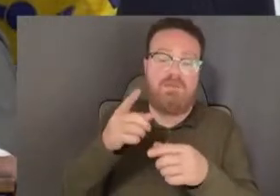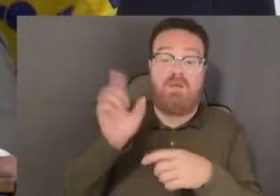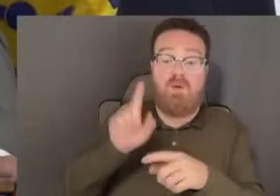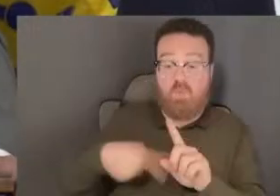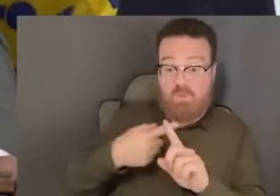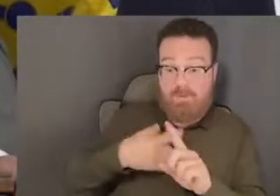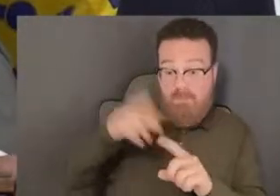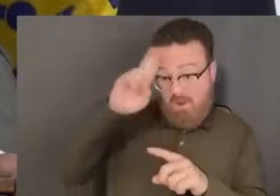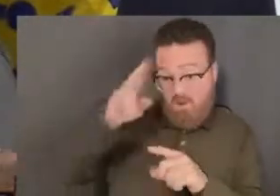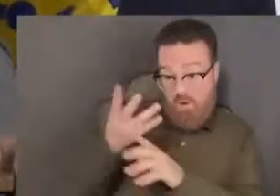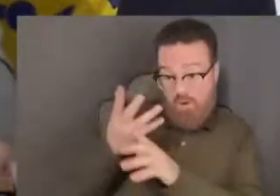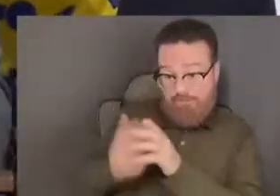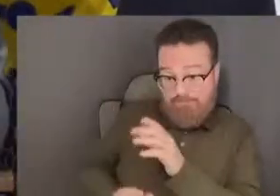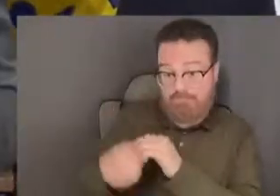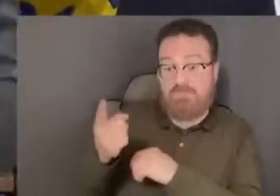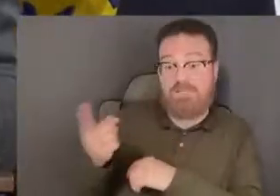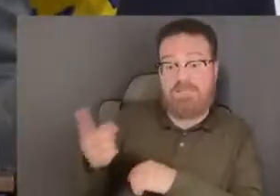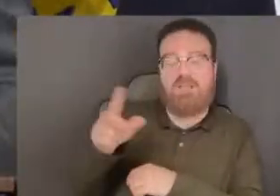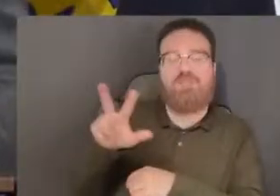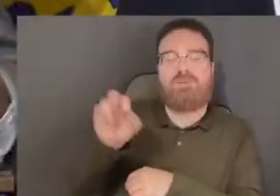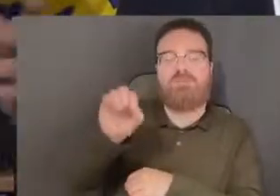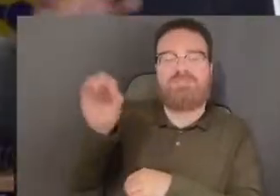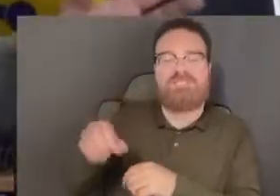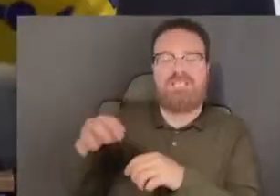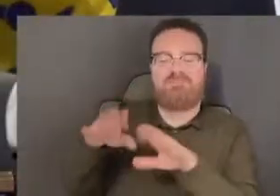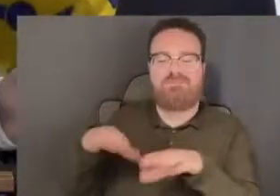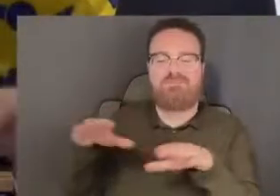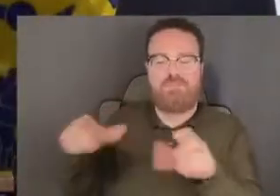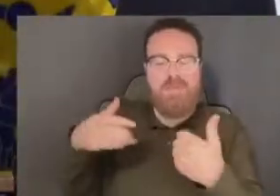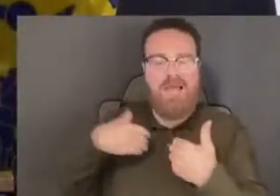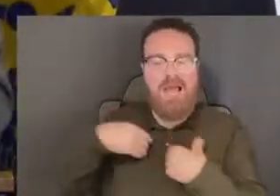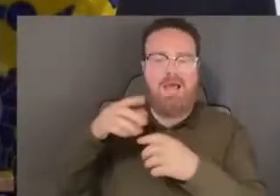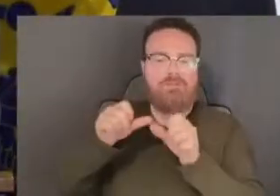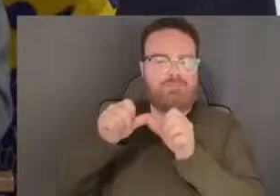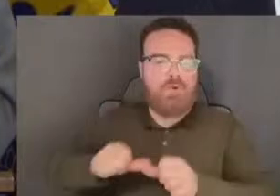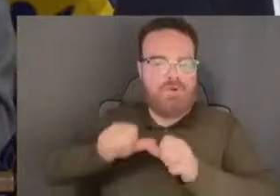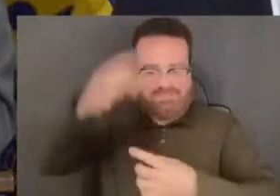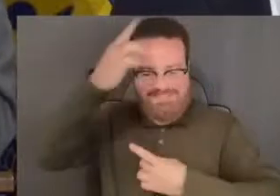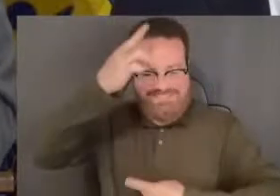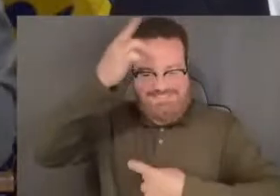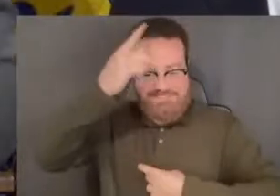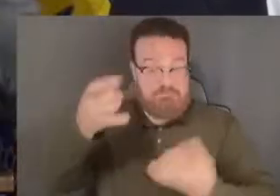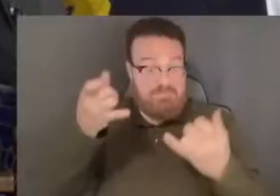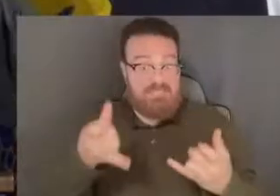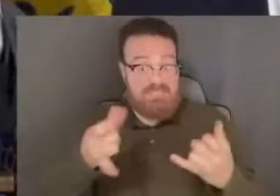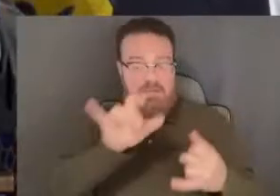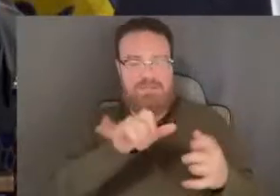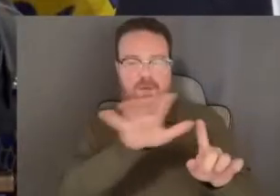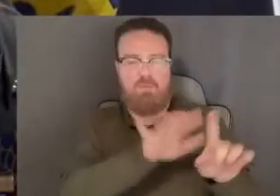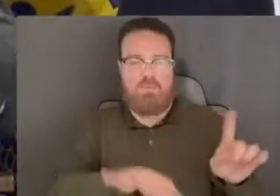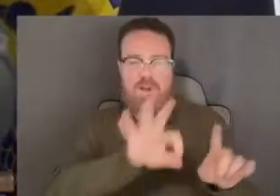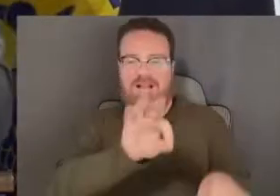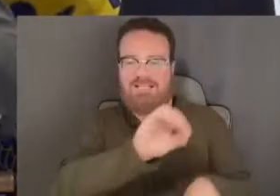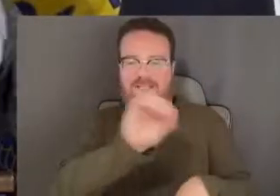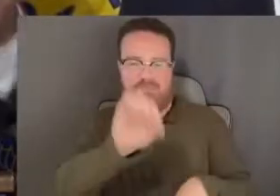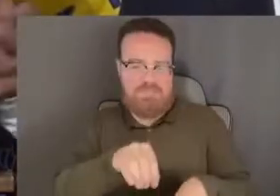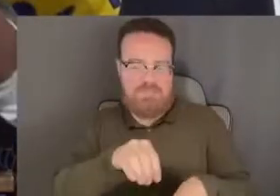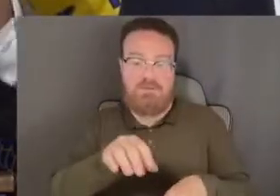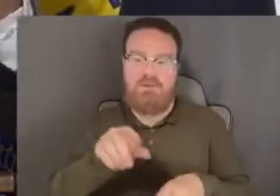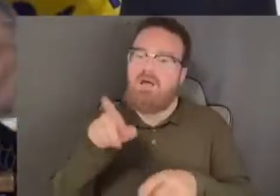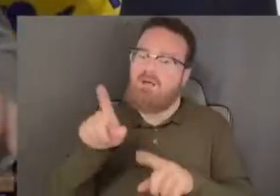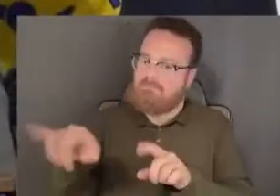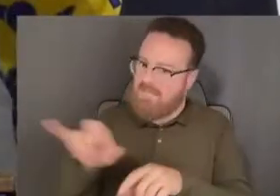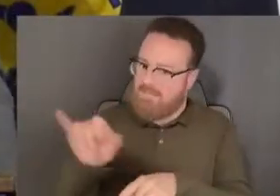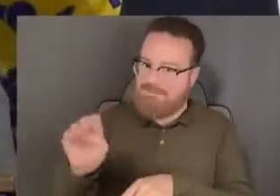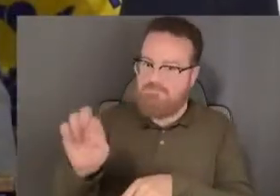And these are a broad category, the ones that Marty mentioned, like ADHD, the neurological disorders,